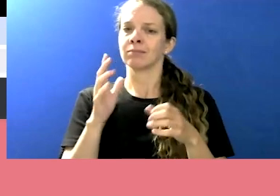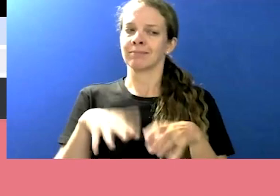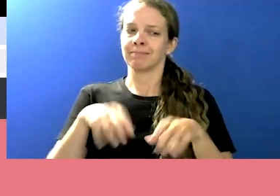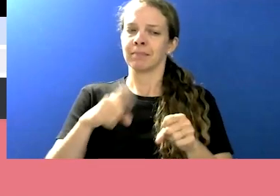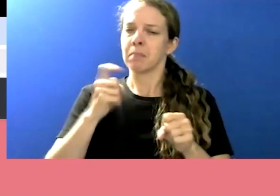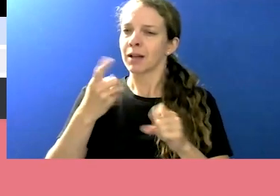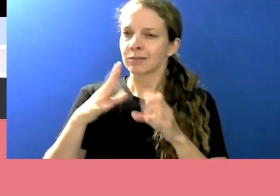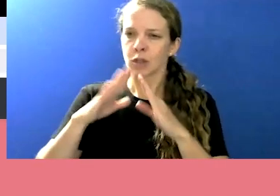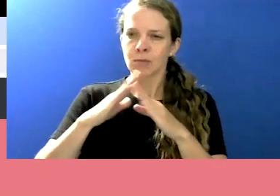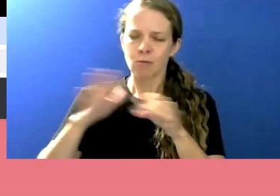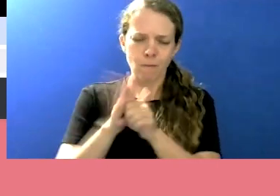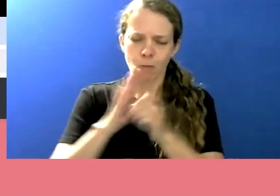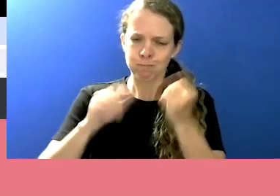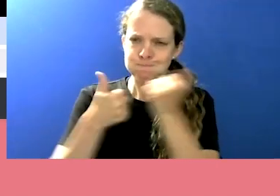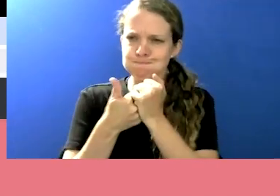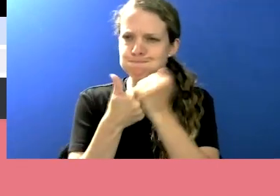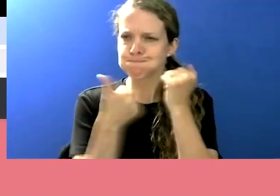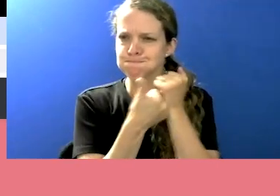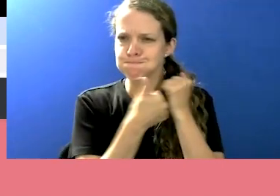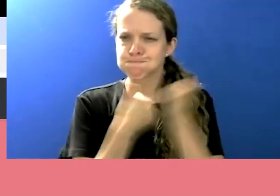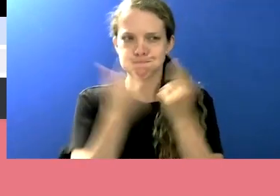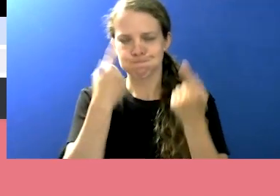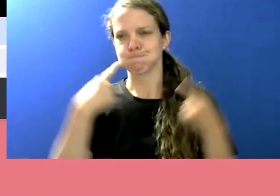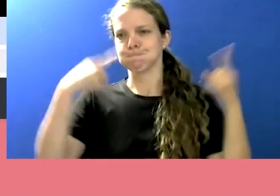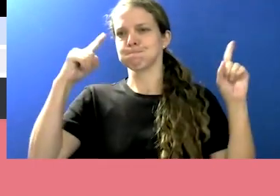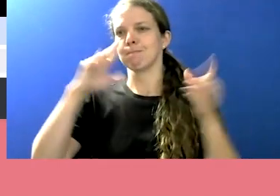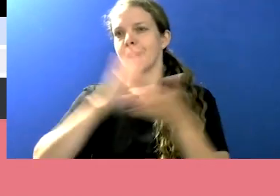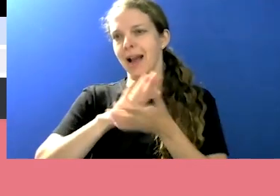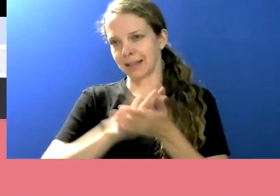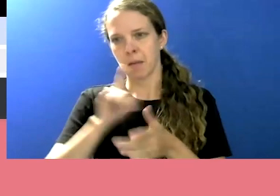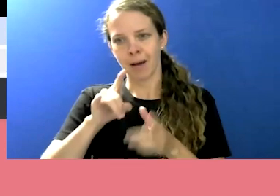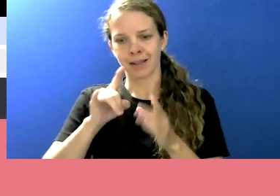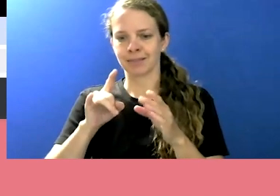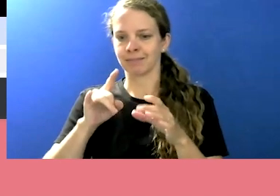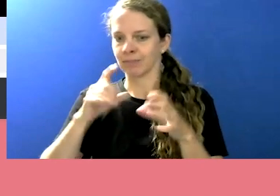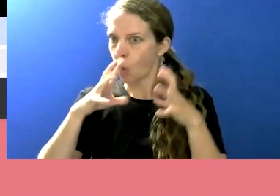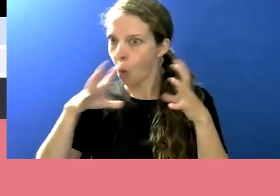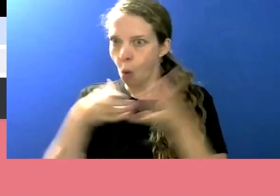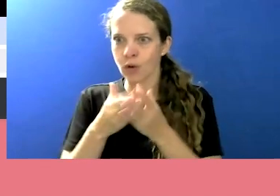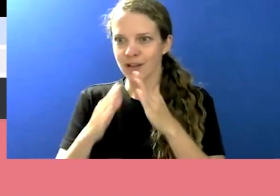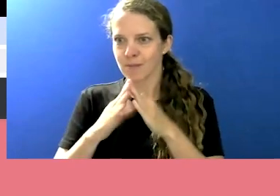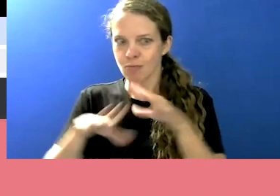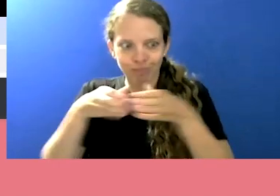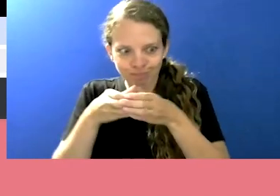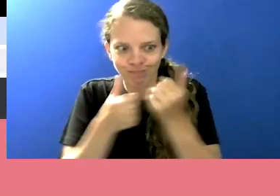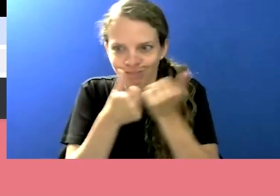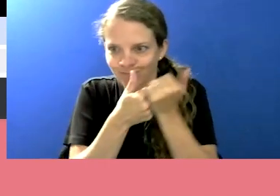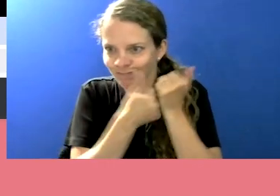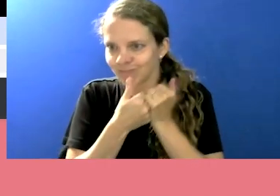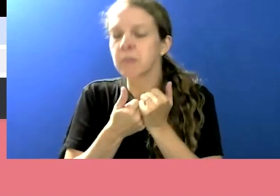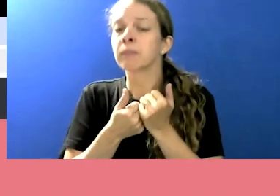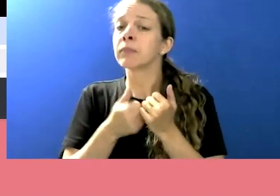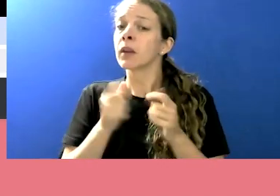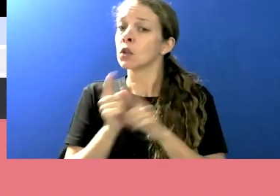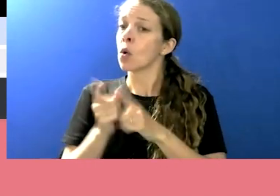student out to perform academically. We also try to have our students to either pursue a